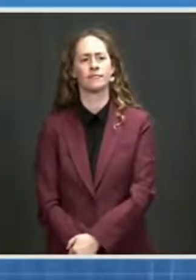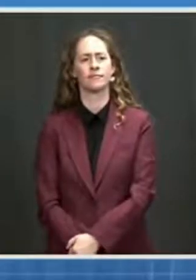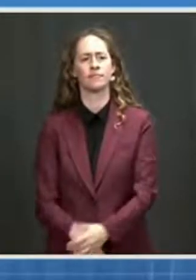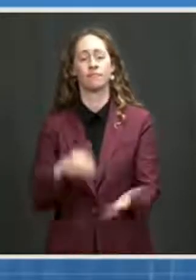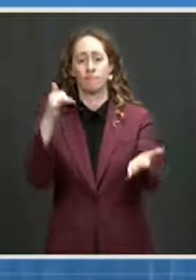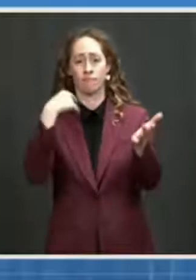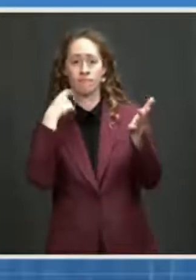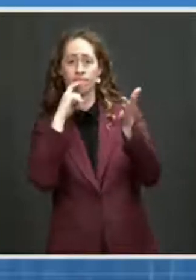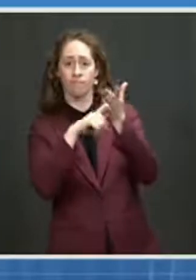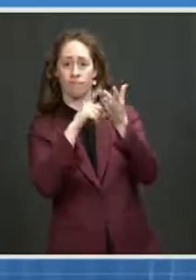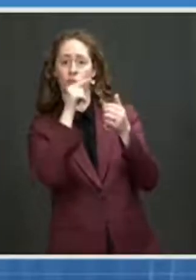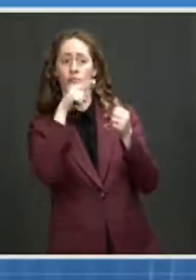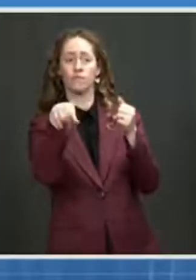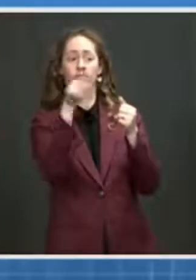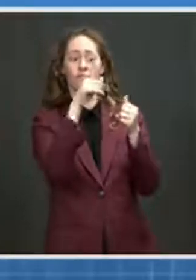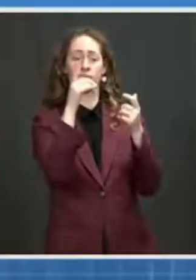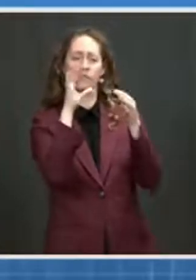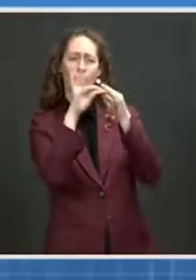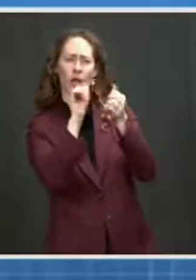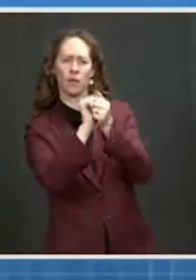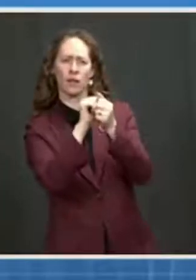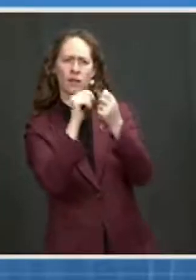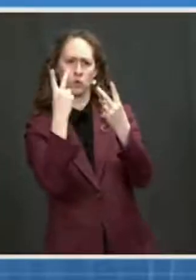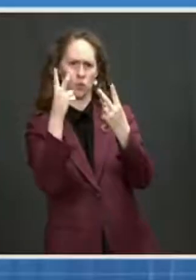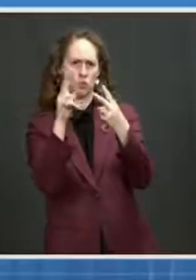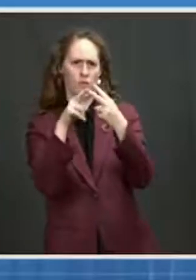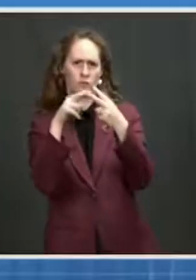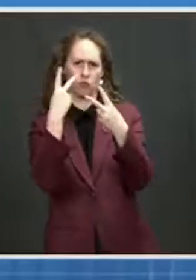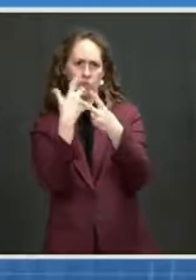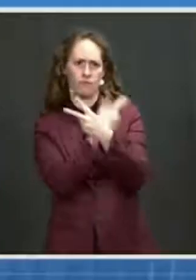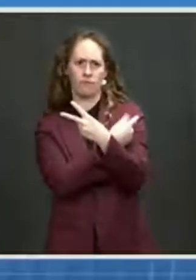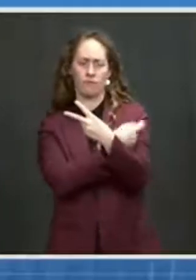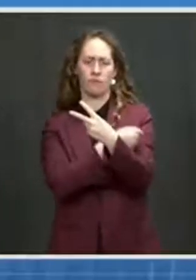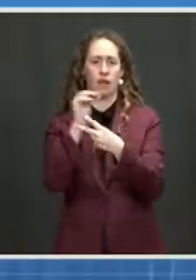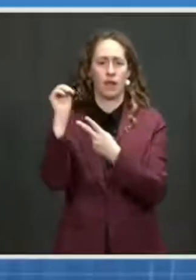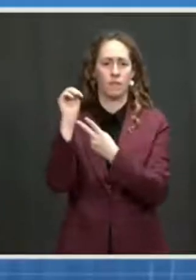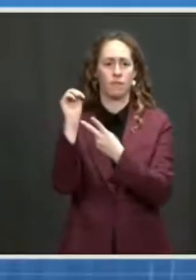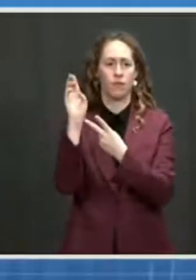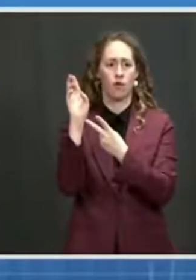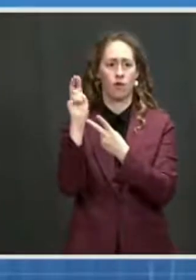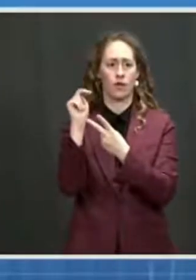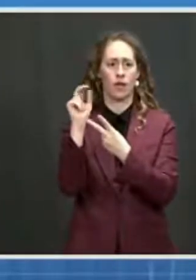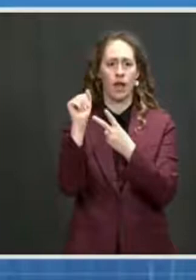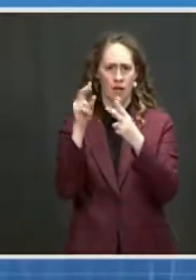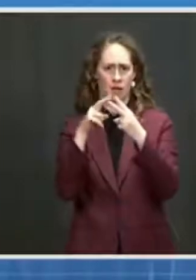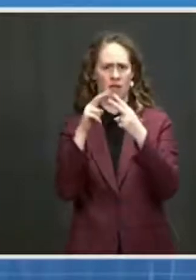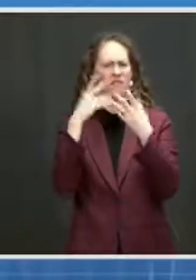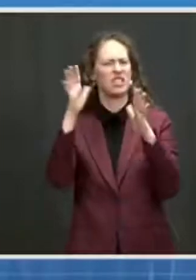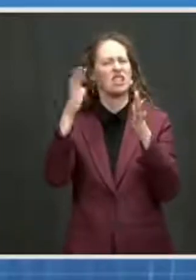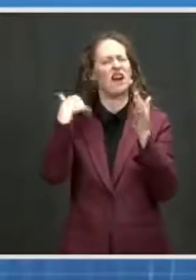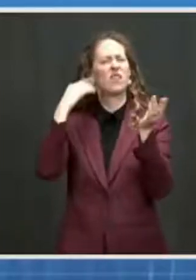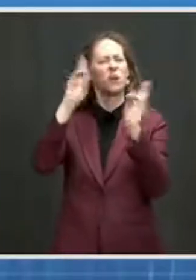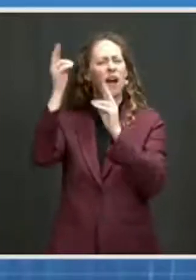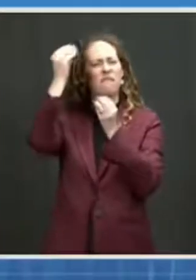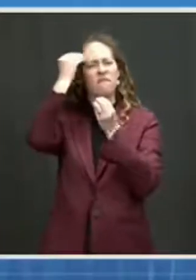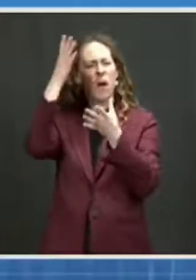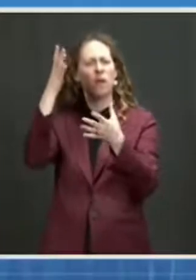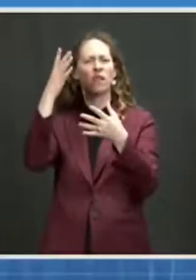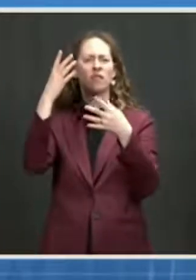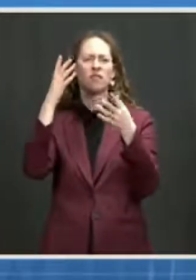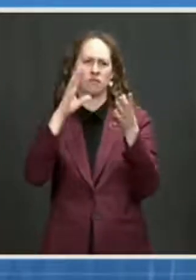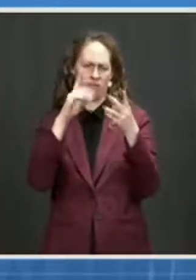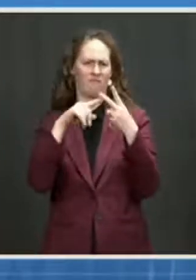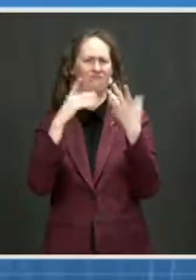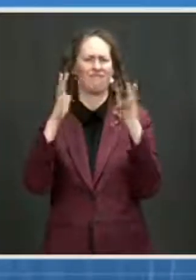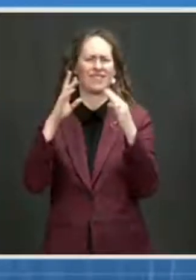primary and boost of the mRNA vaccines, which we have the most data, there is rather good protection that spills